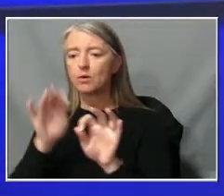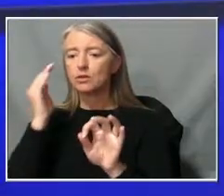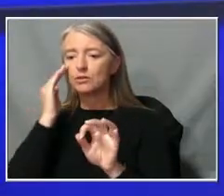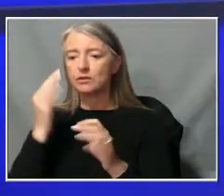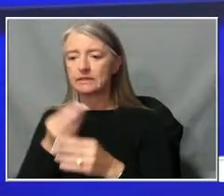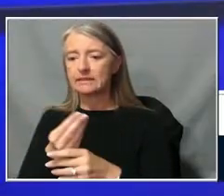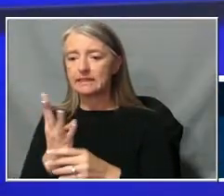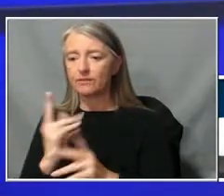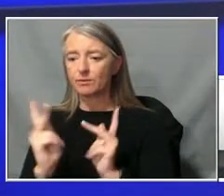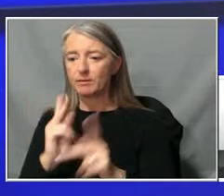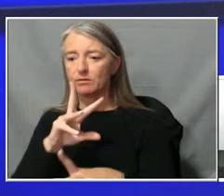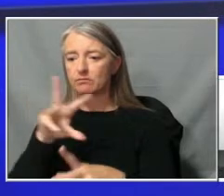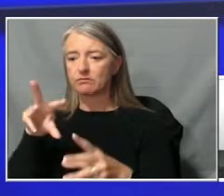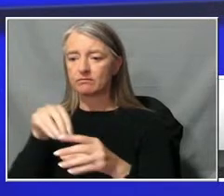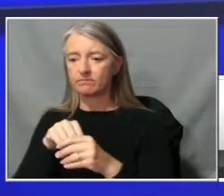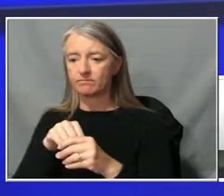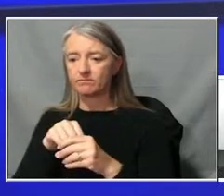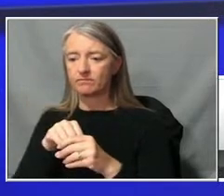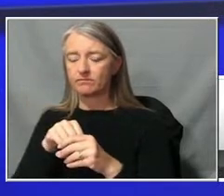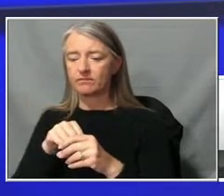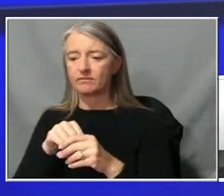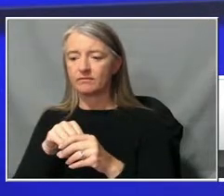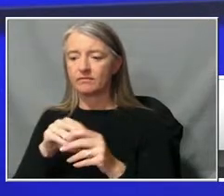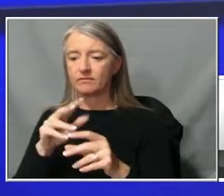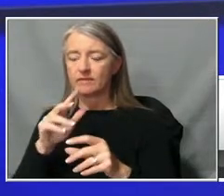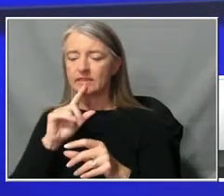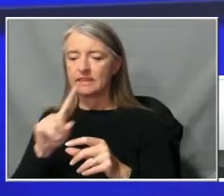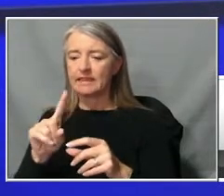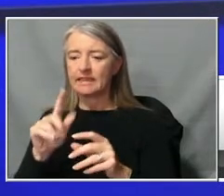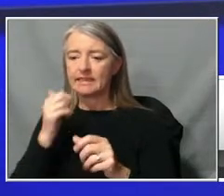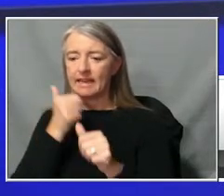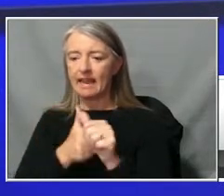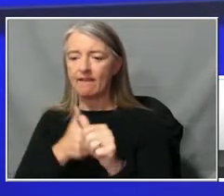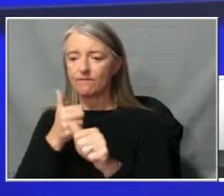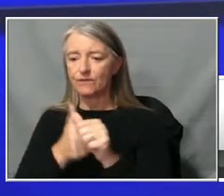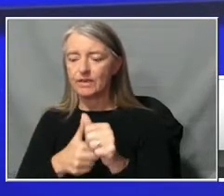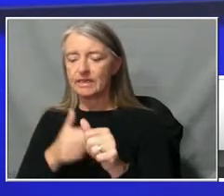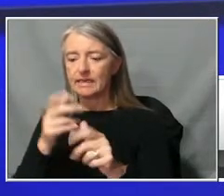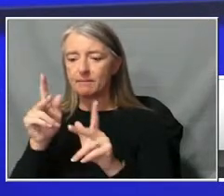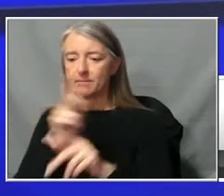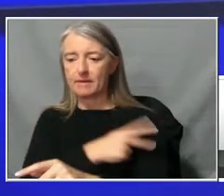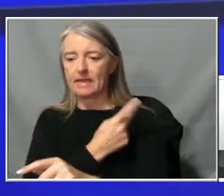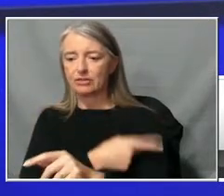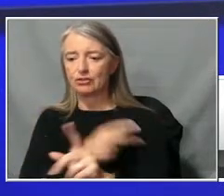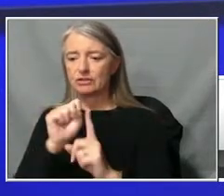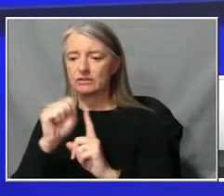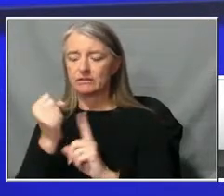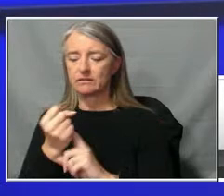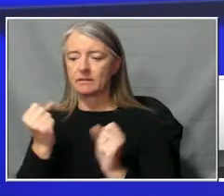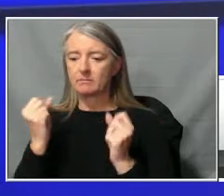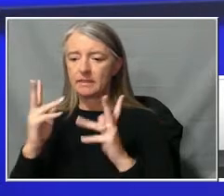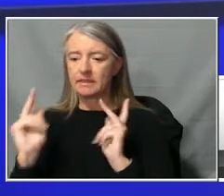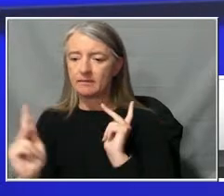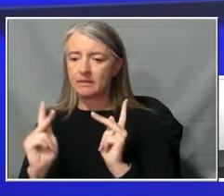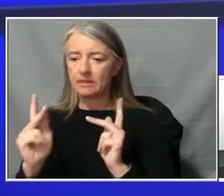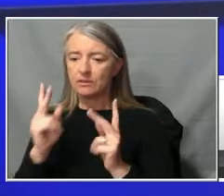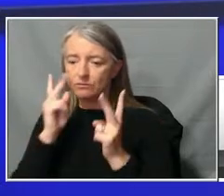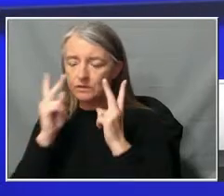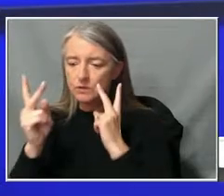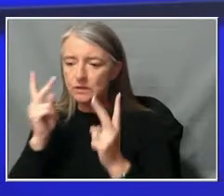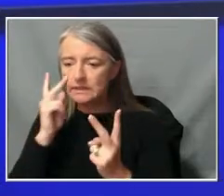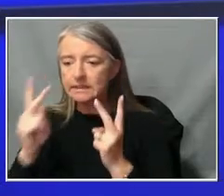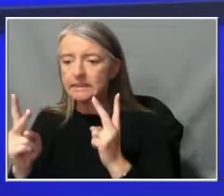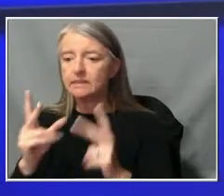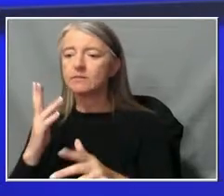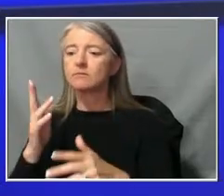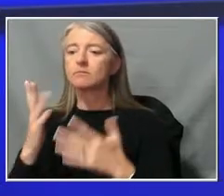people involved and invested in every single patient and their case. Many of these people you may see, and many of these